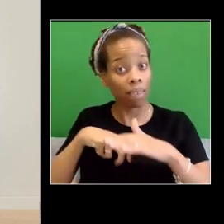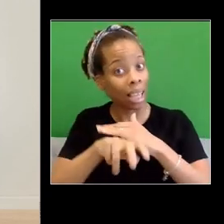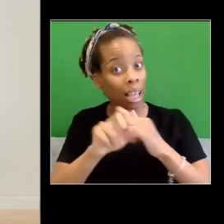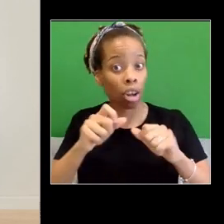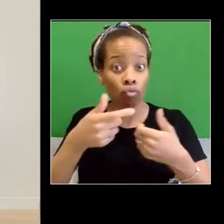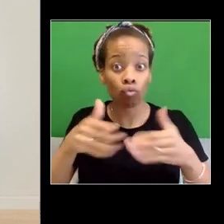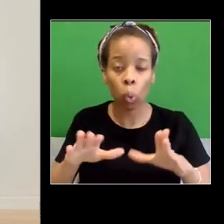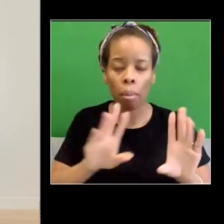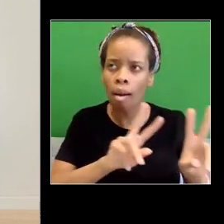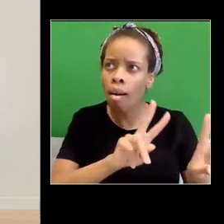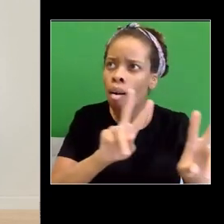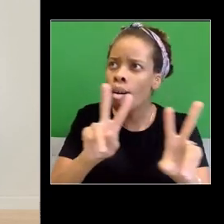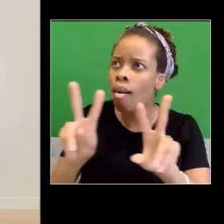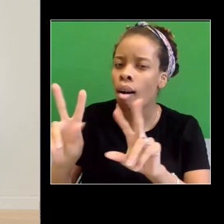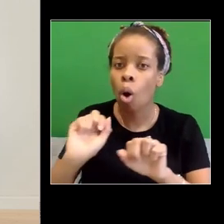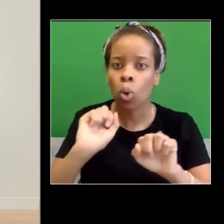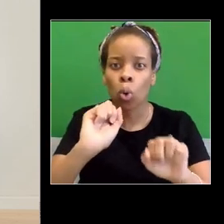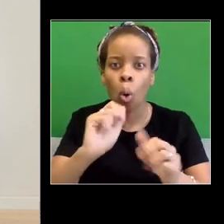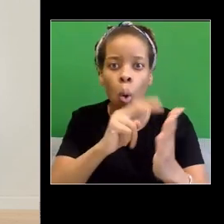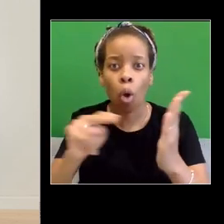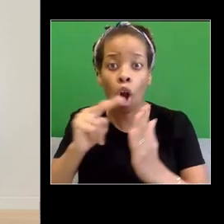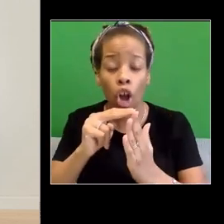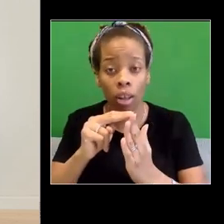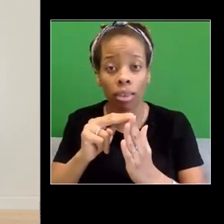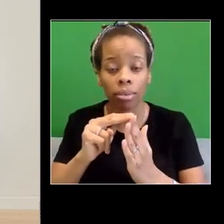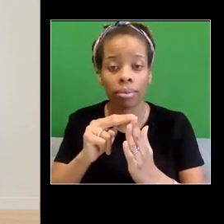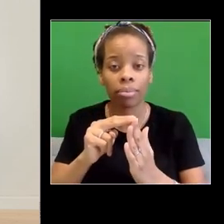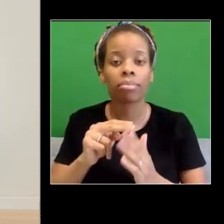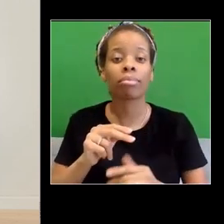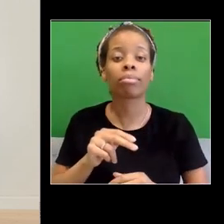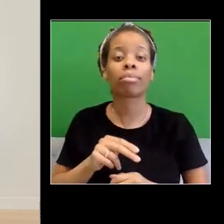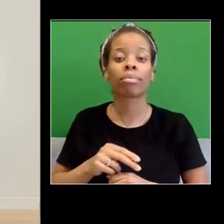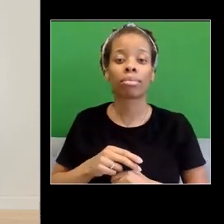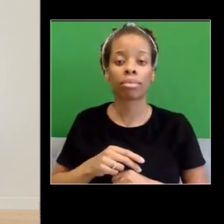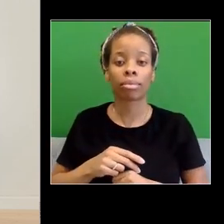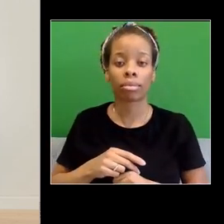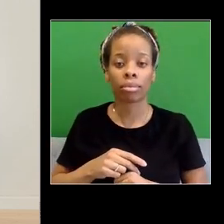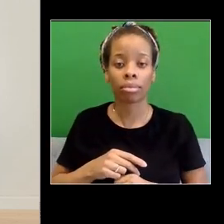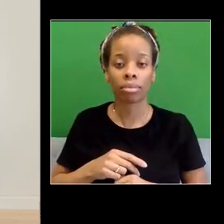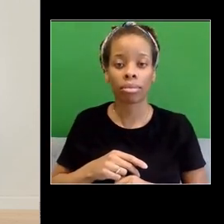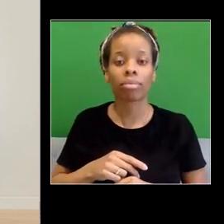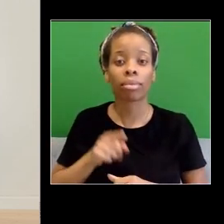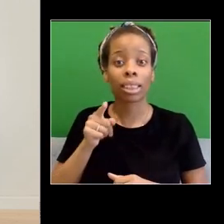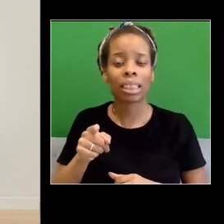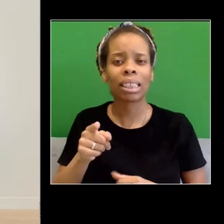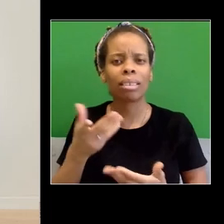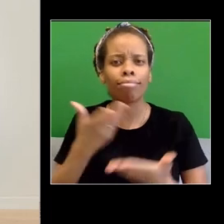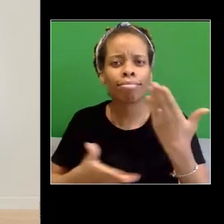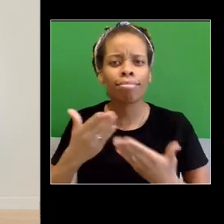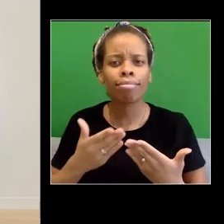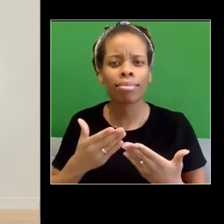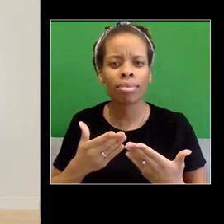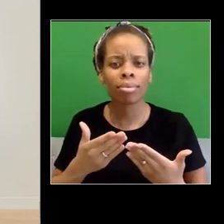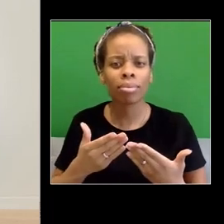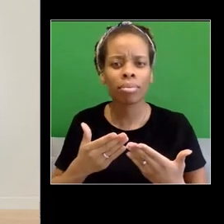to you and then spoke to me about the brilliance of the way in which you install to allow